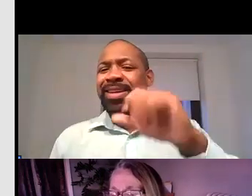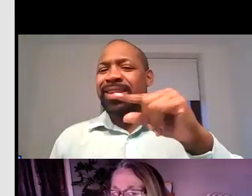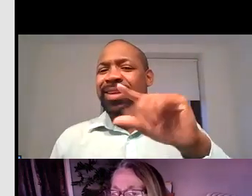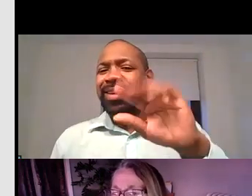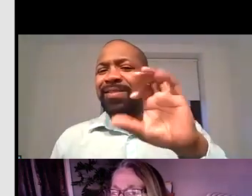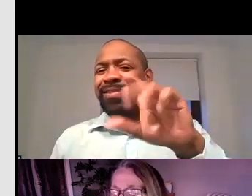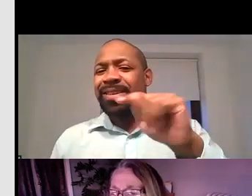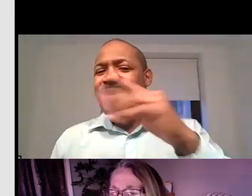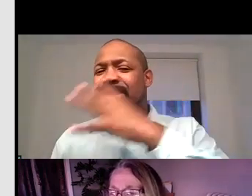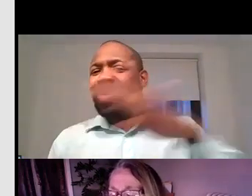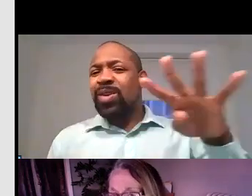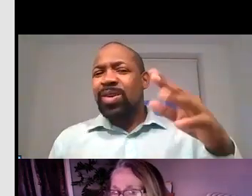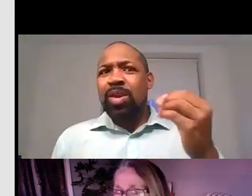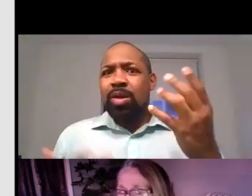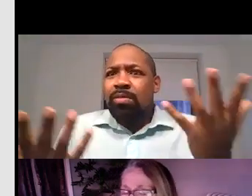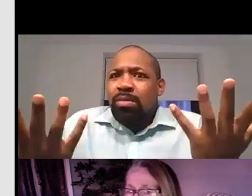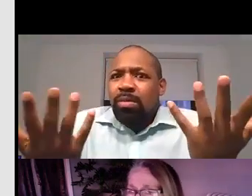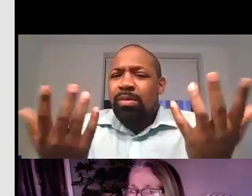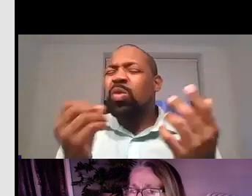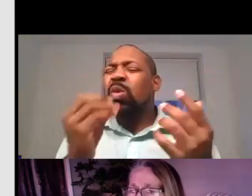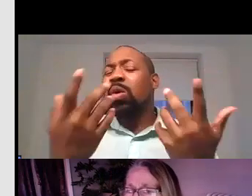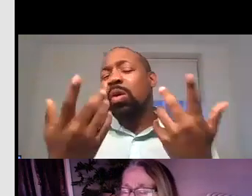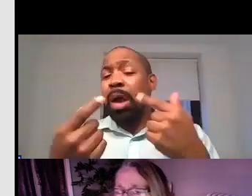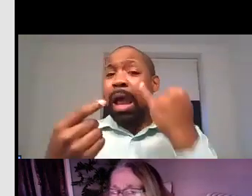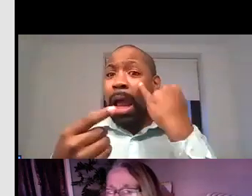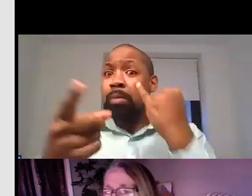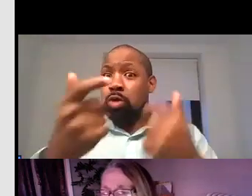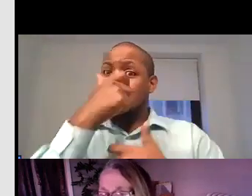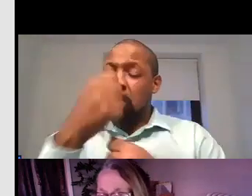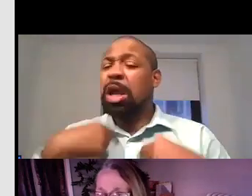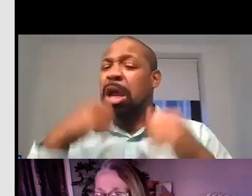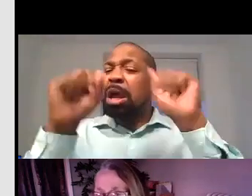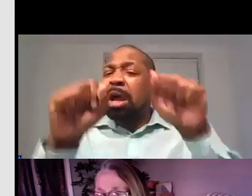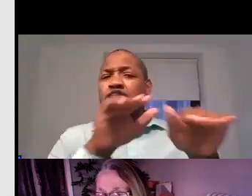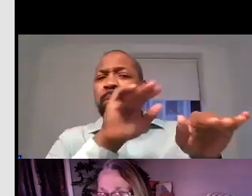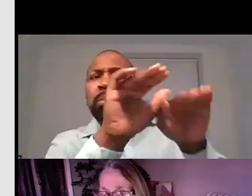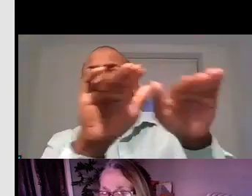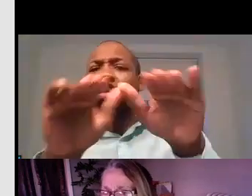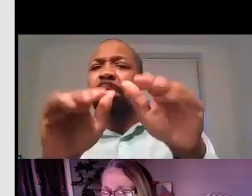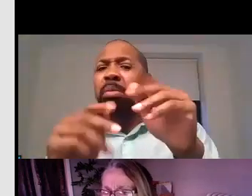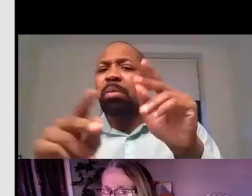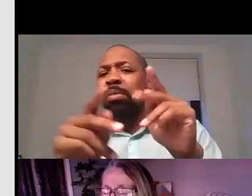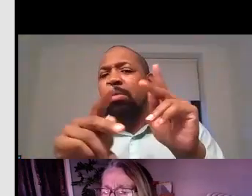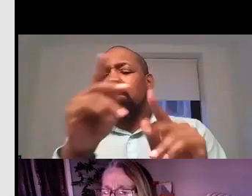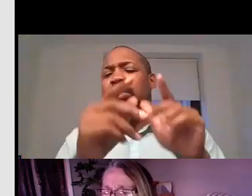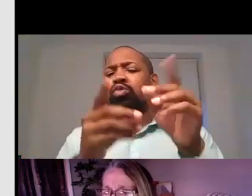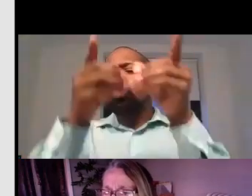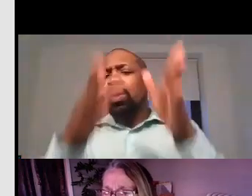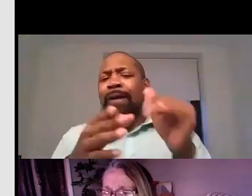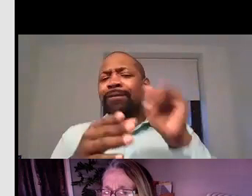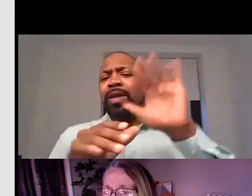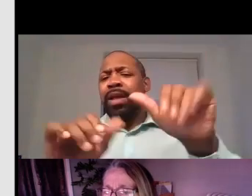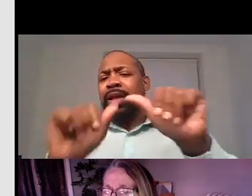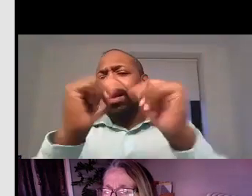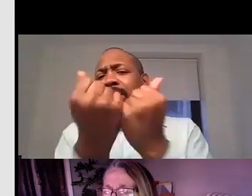are maybe more vulnerable? And right now they're complaining that they feel neglected. And I'd really like